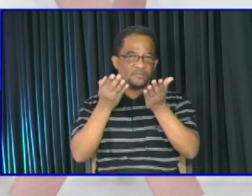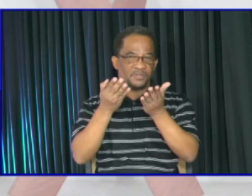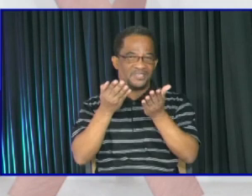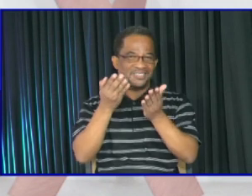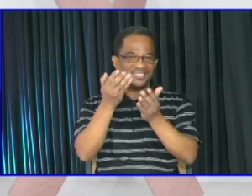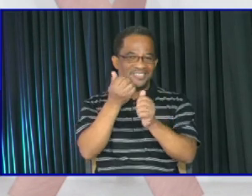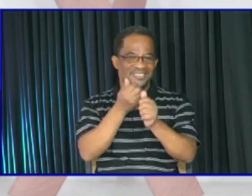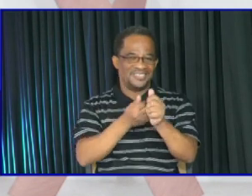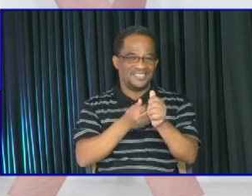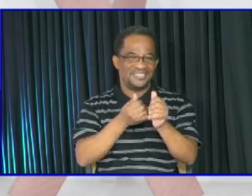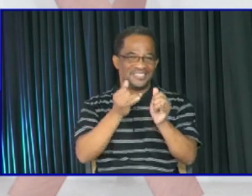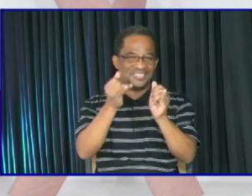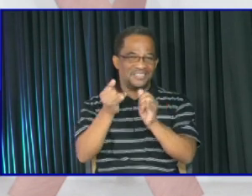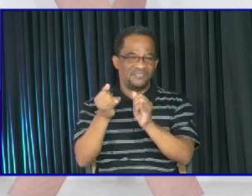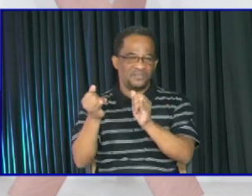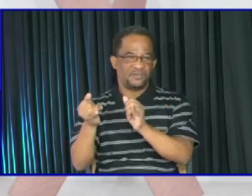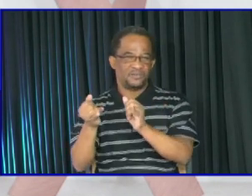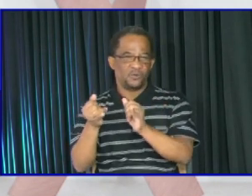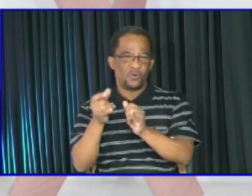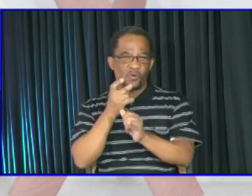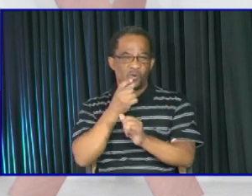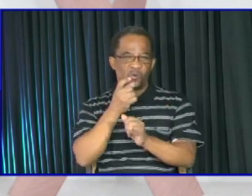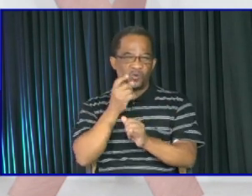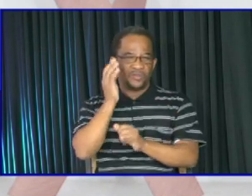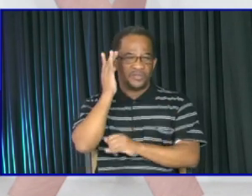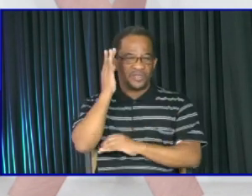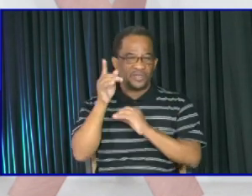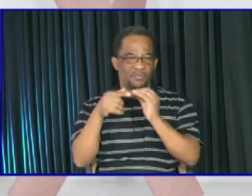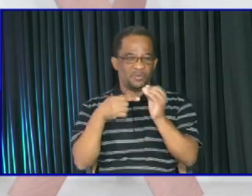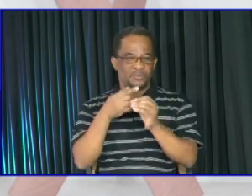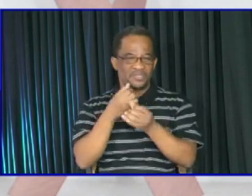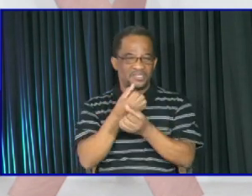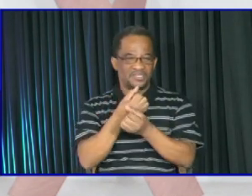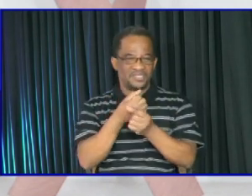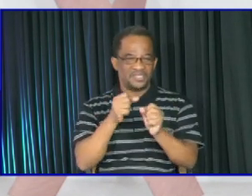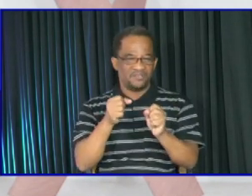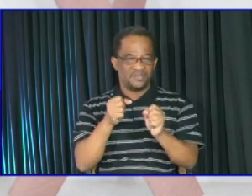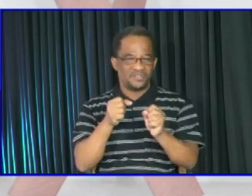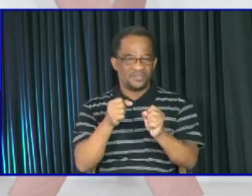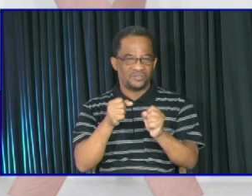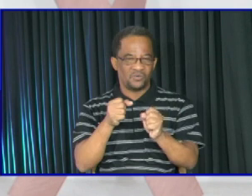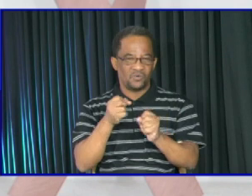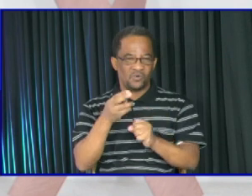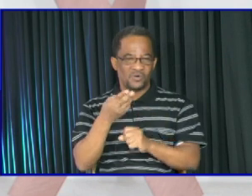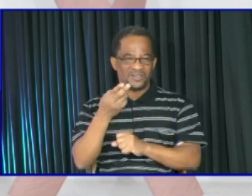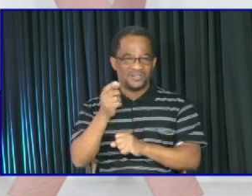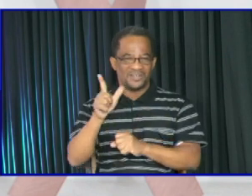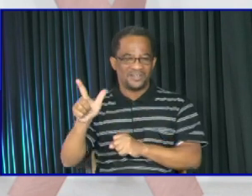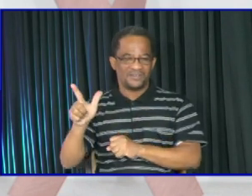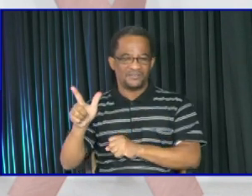who is weighing between salvation and their damnation.